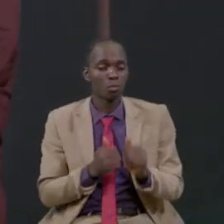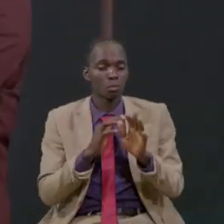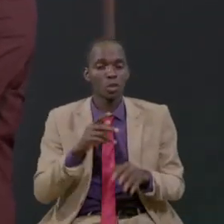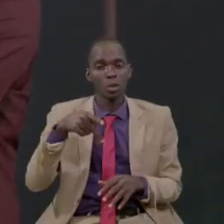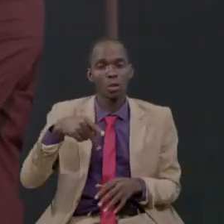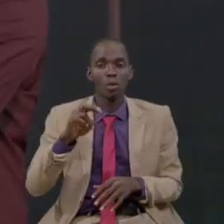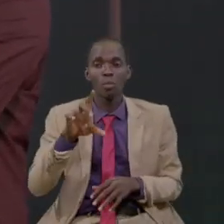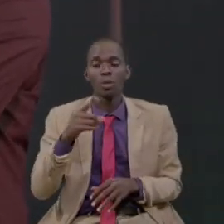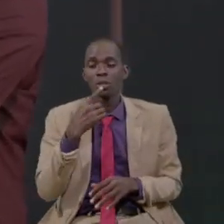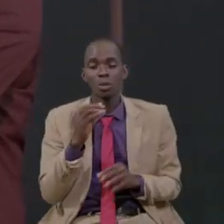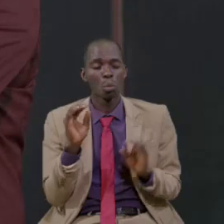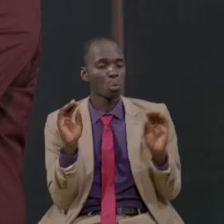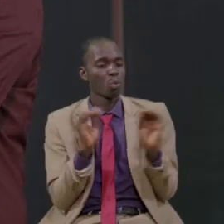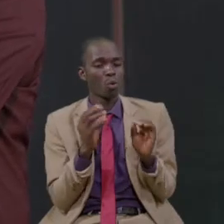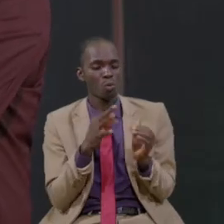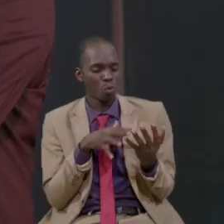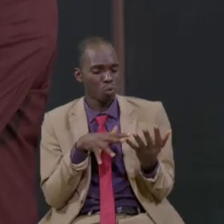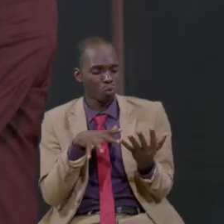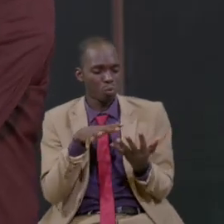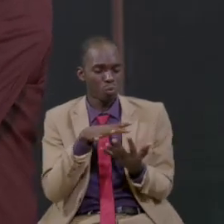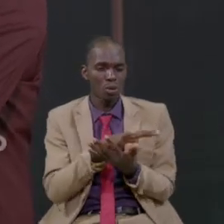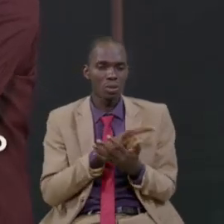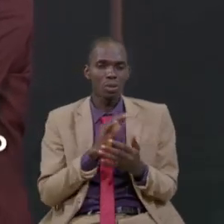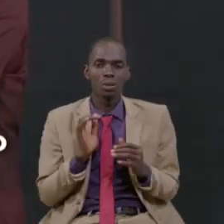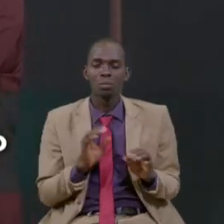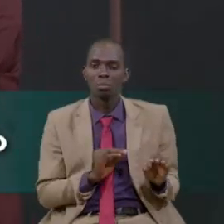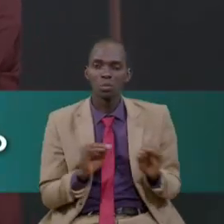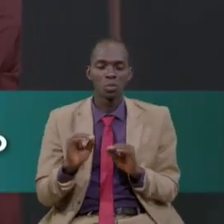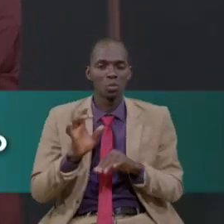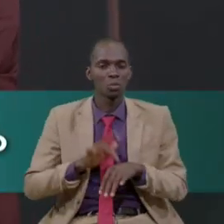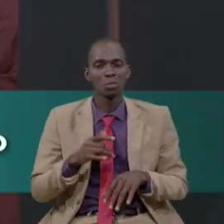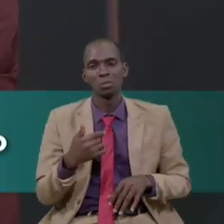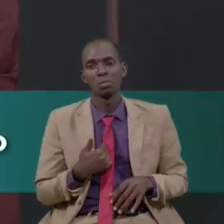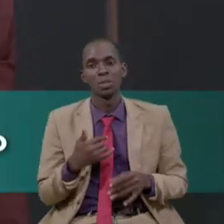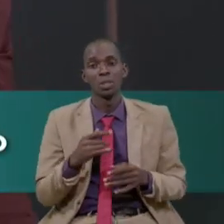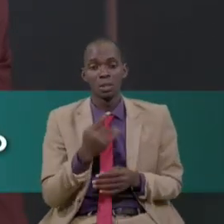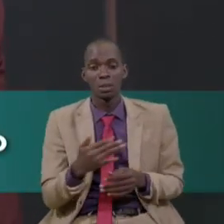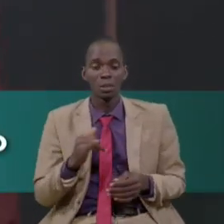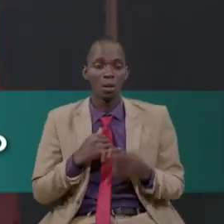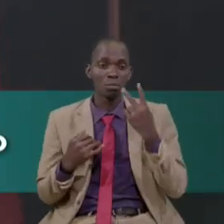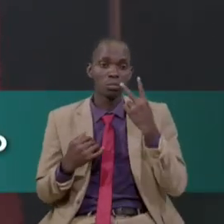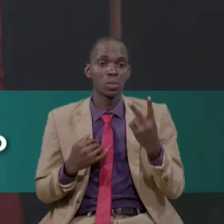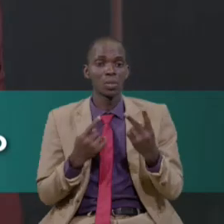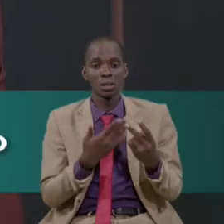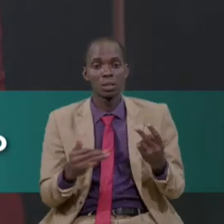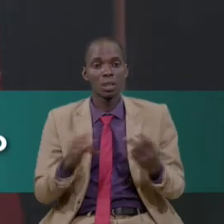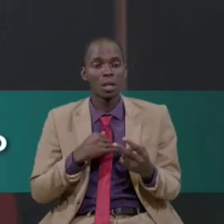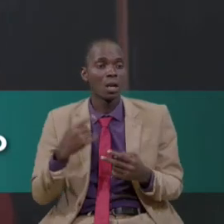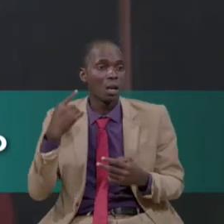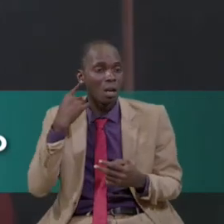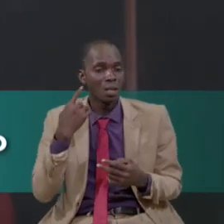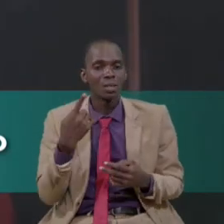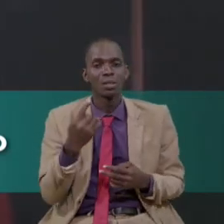me. The things I see, the things I hear, the things I